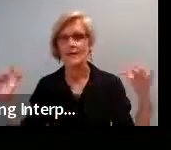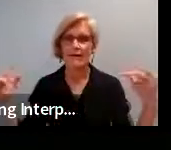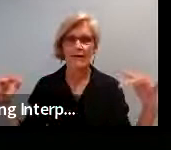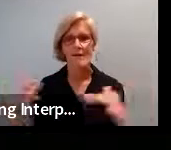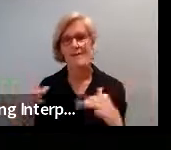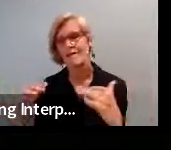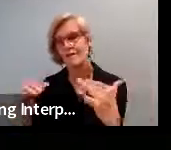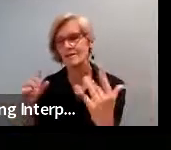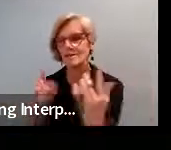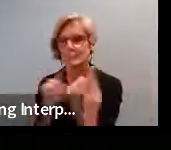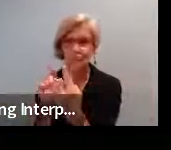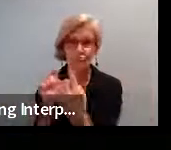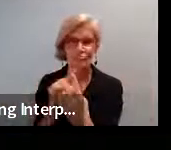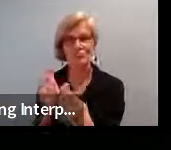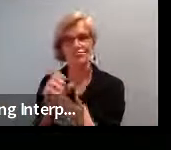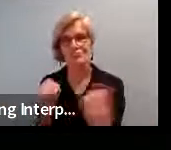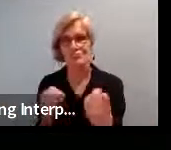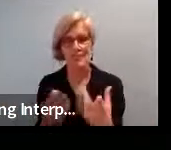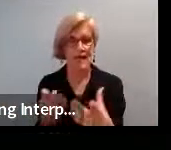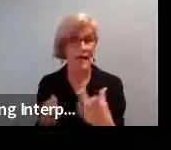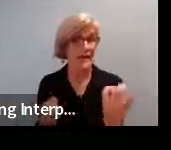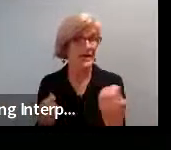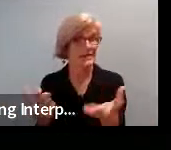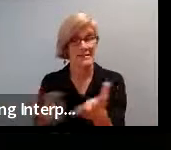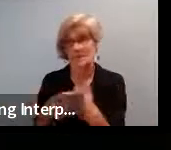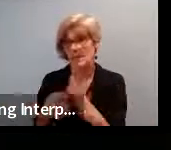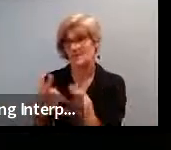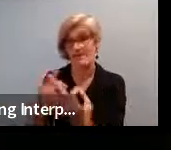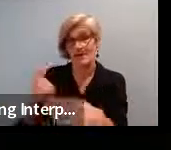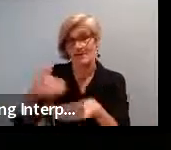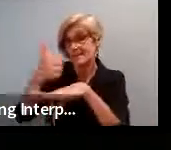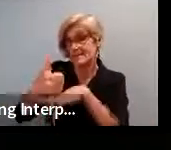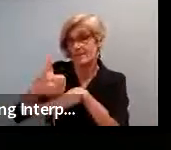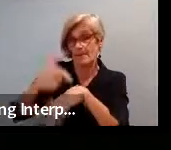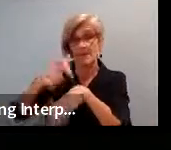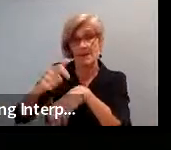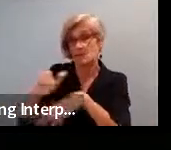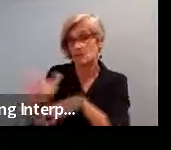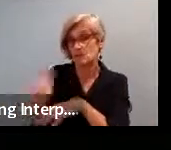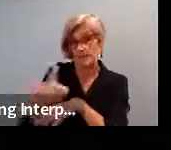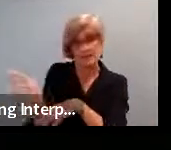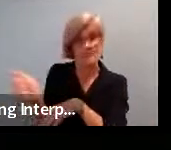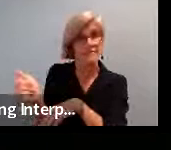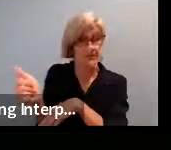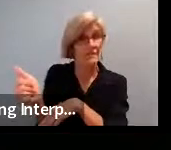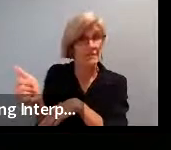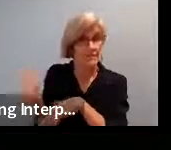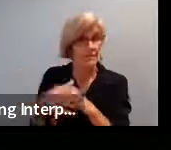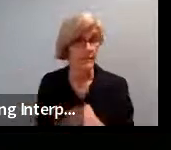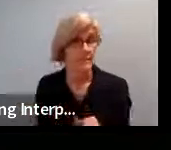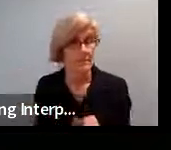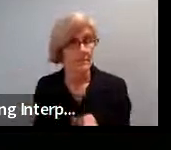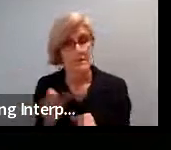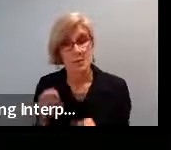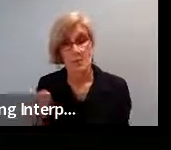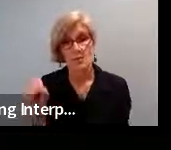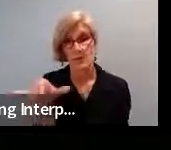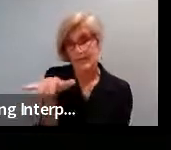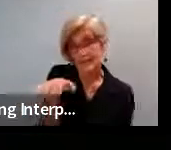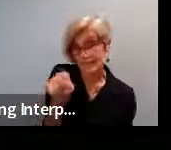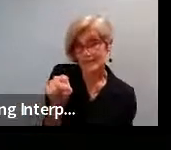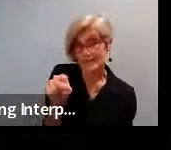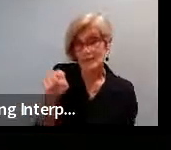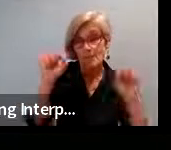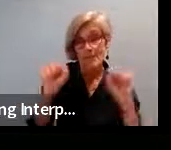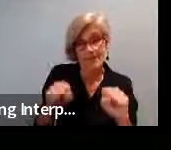some families have had more regular get-togethers that they sort of organize on their own. So yes, that is